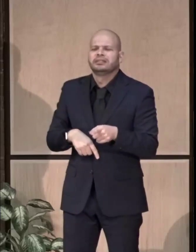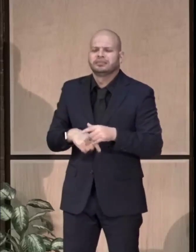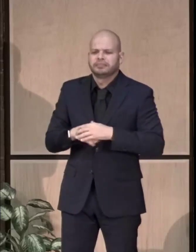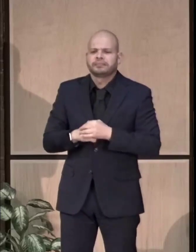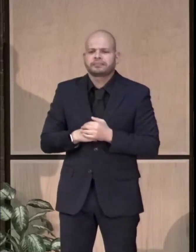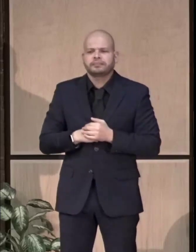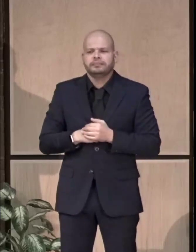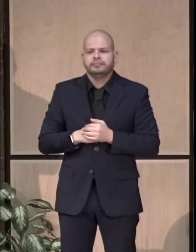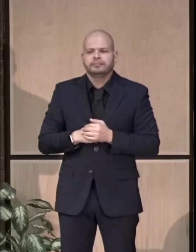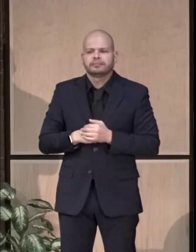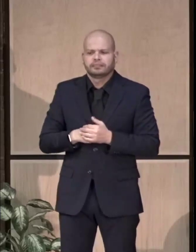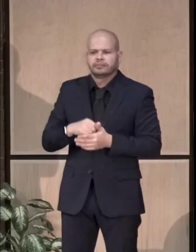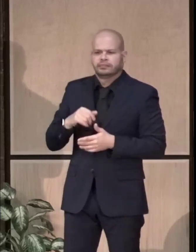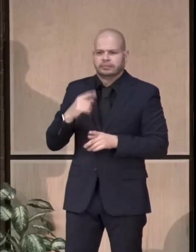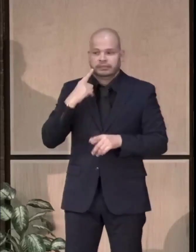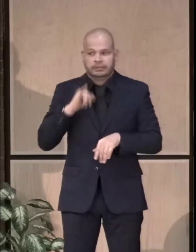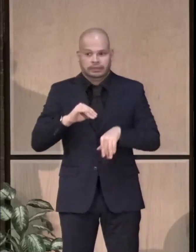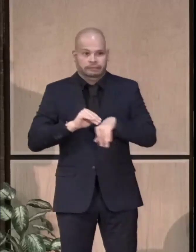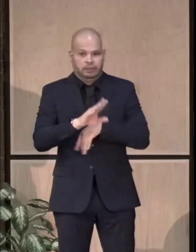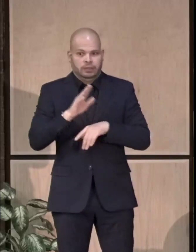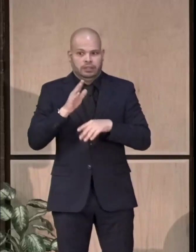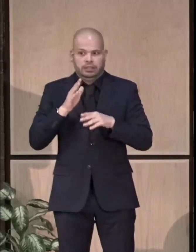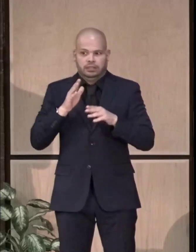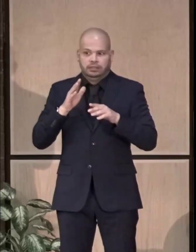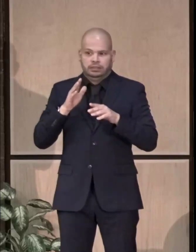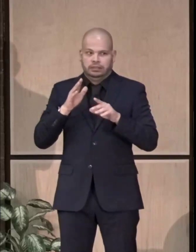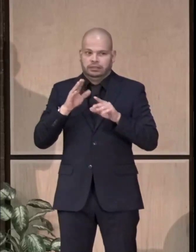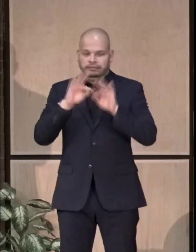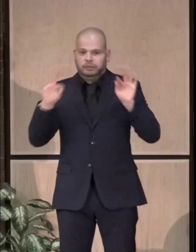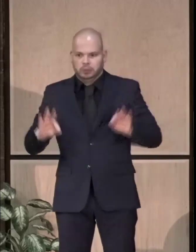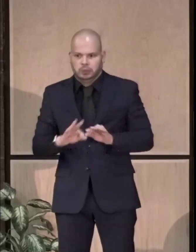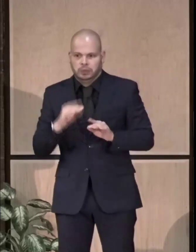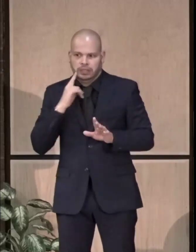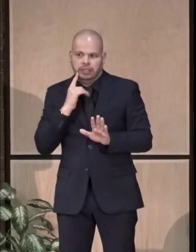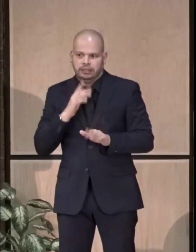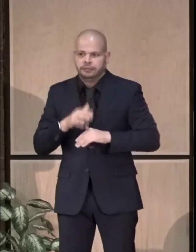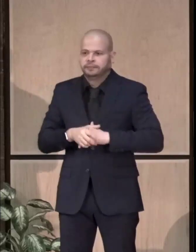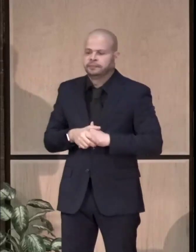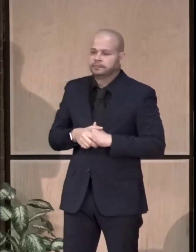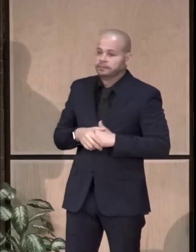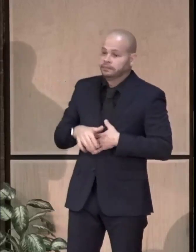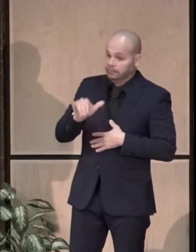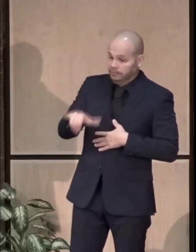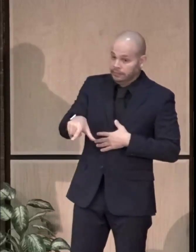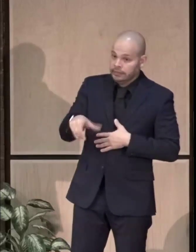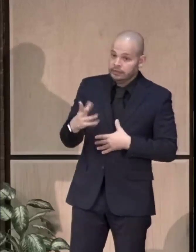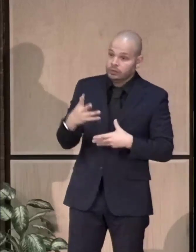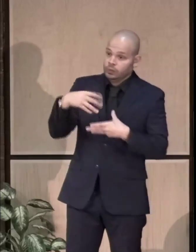a counseling form, sir. Okay, and it provides directives and orders,